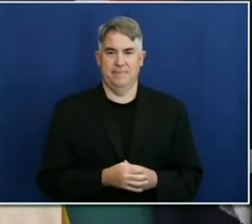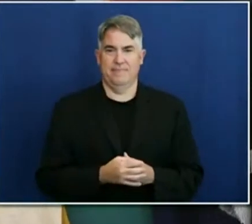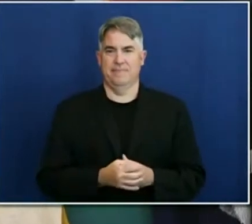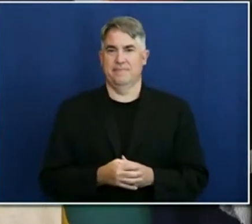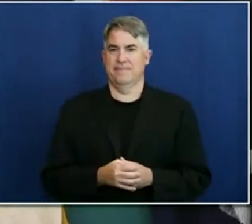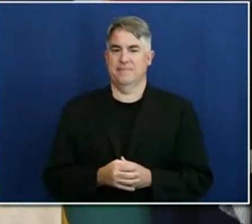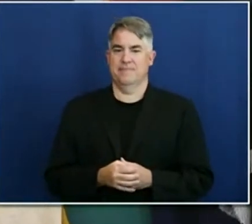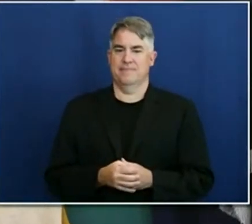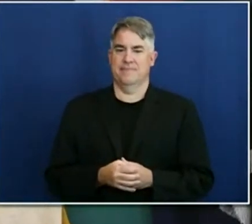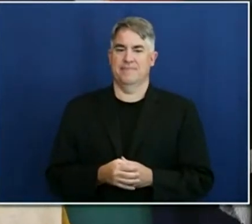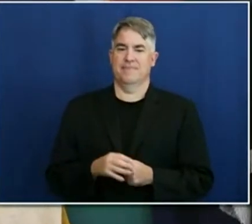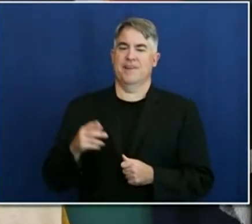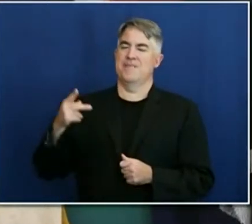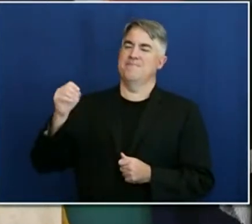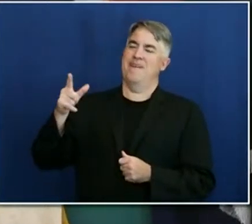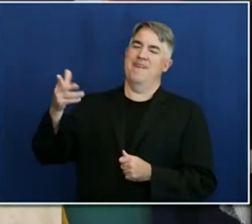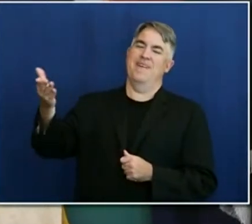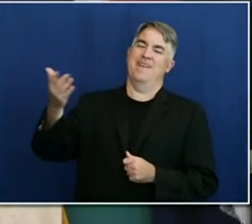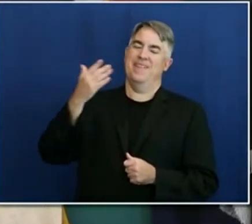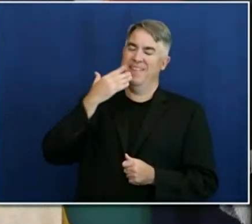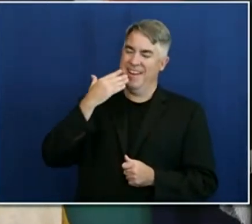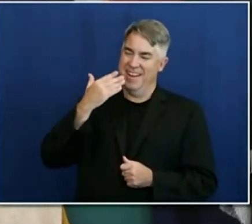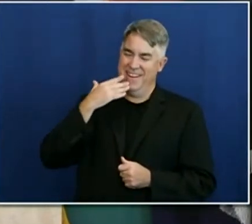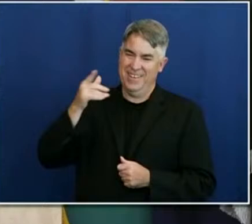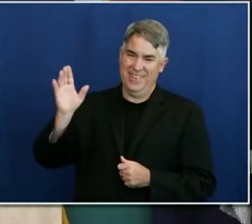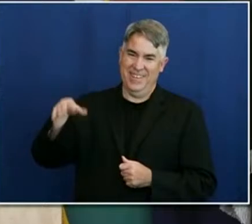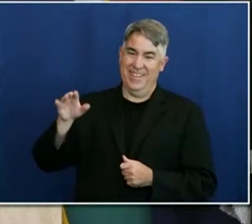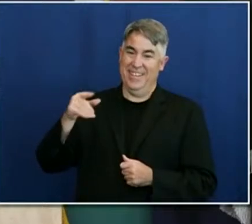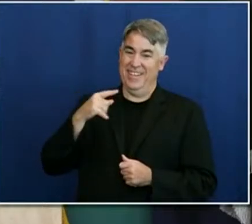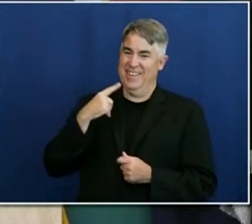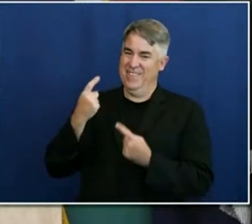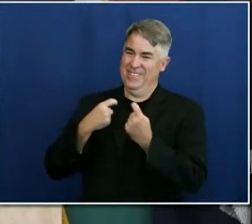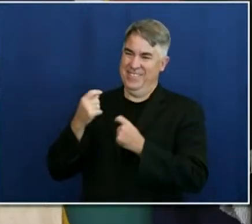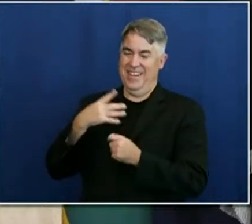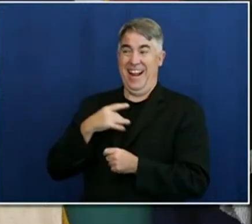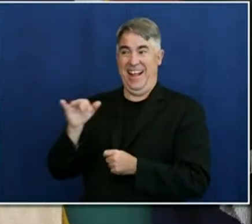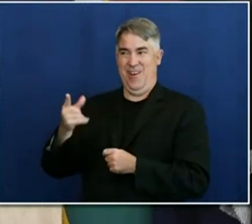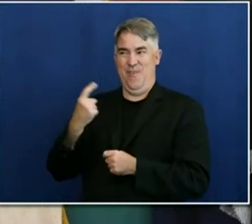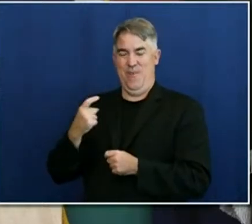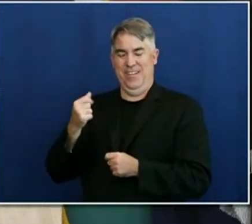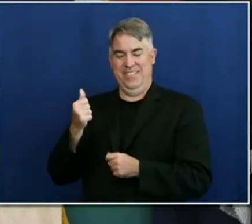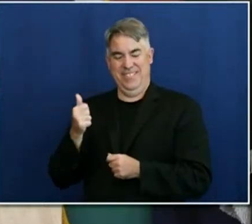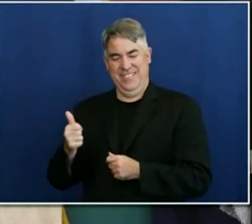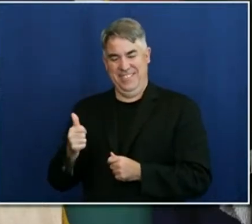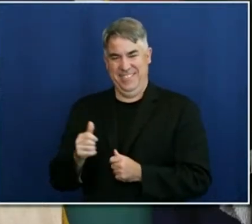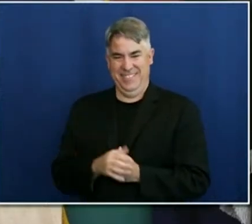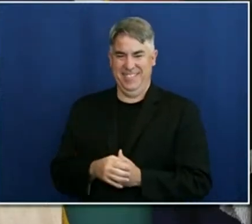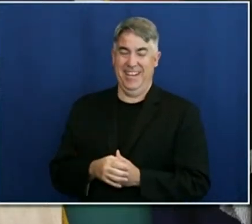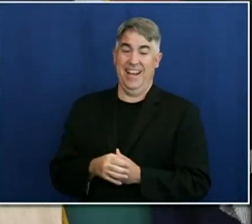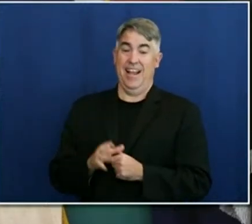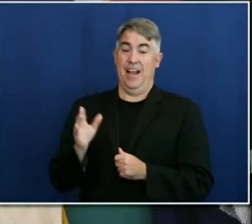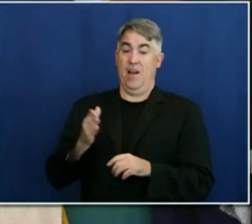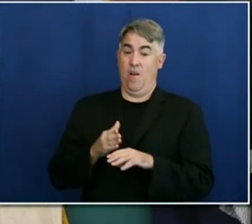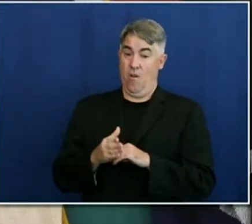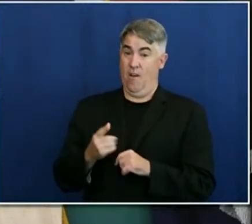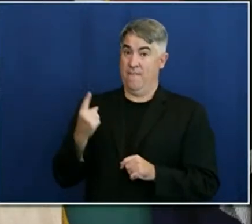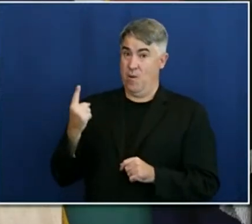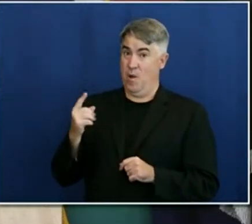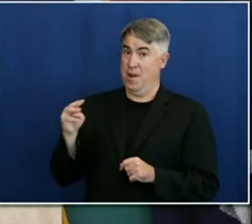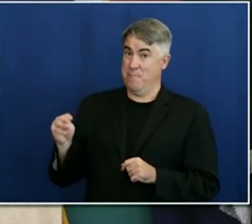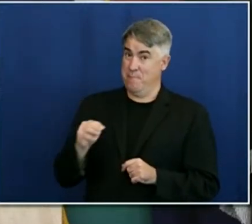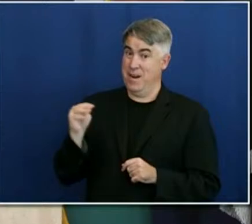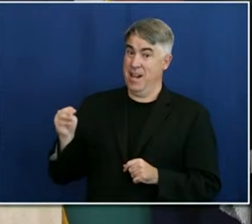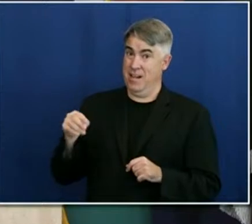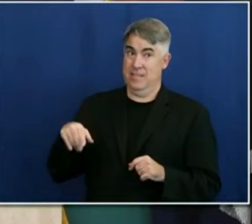Well, Paul, always thank you for your probing questions. So the fact that we've reached over 1 million